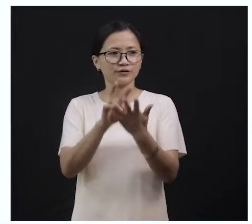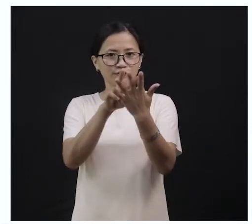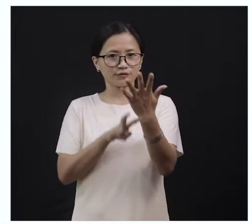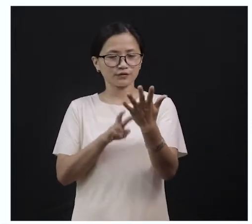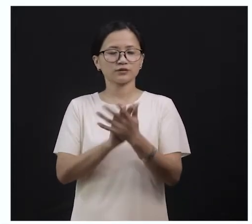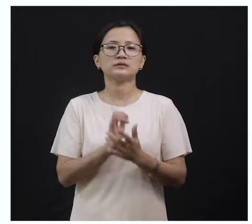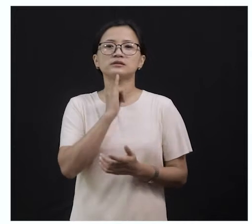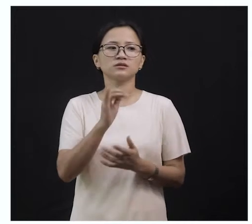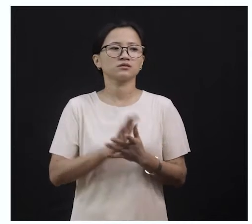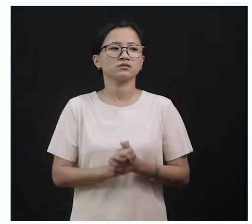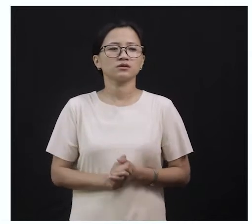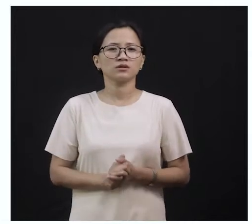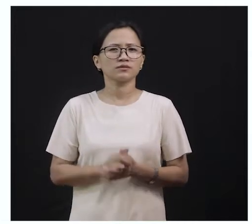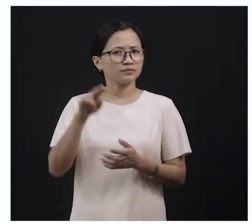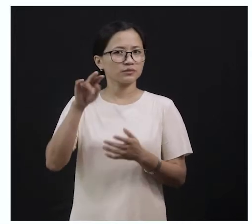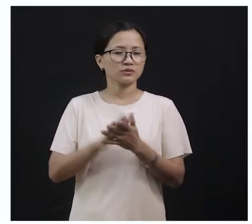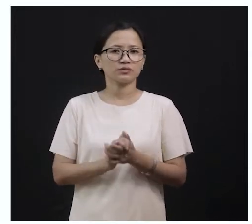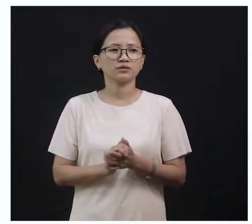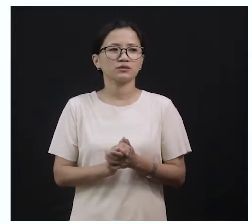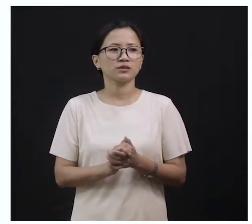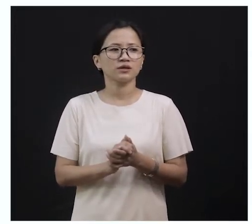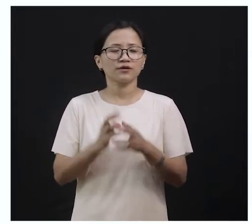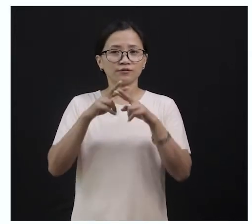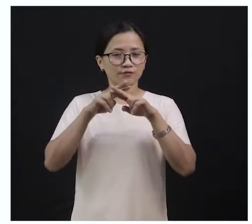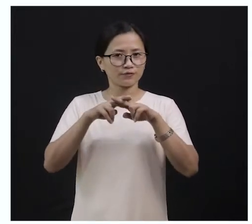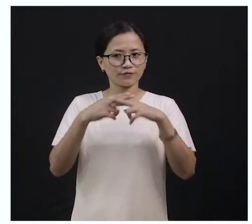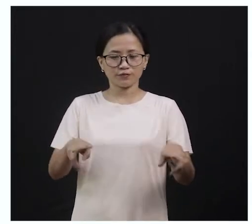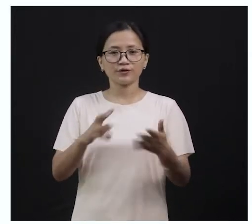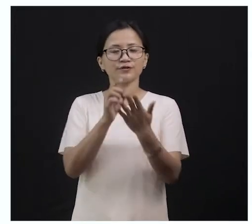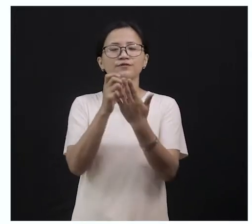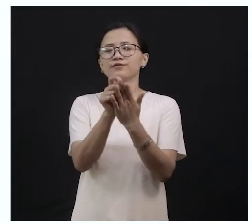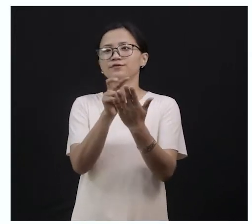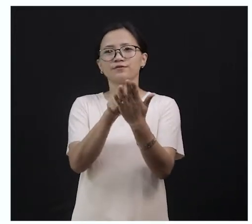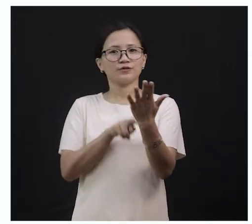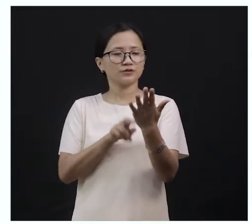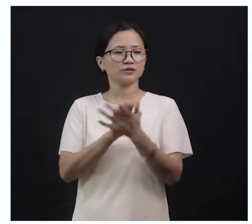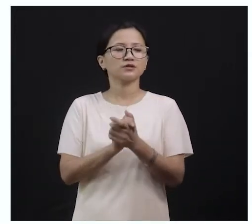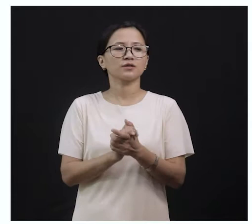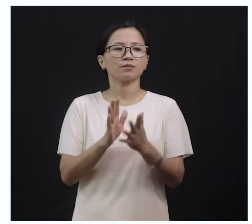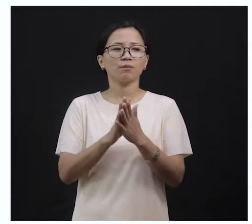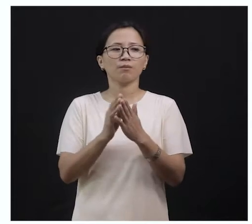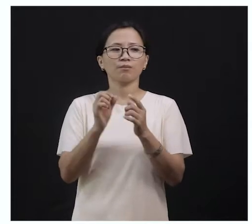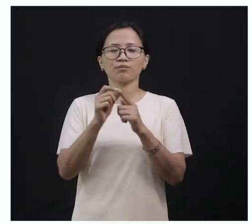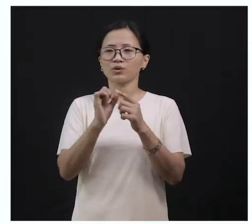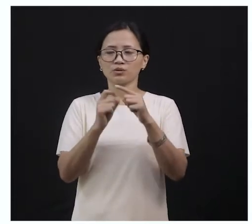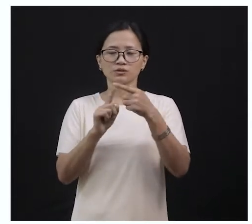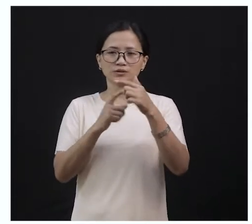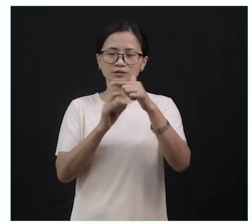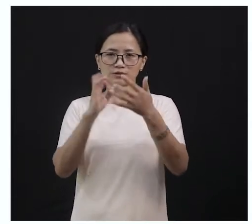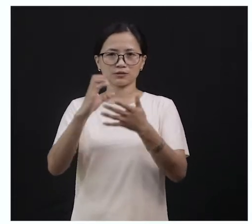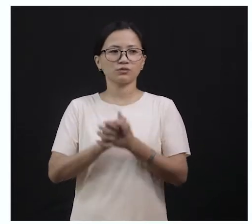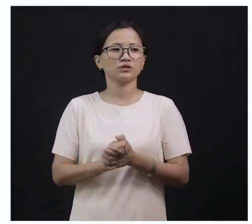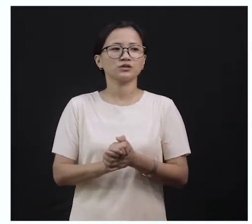I've given a definition of a free verse. Free verse is a poetic form divided into lines of no